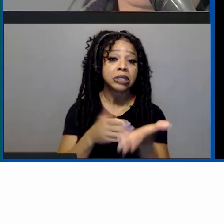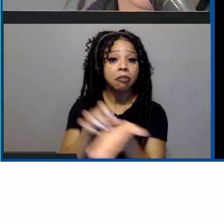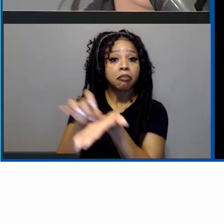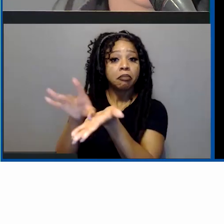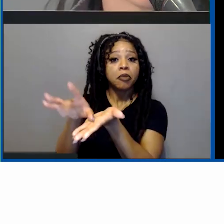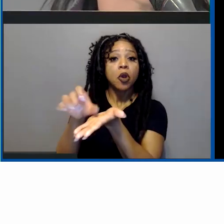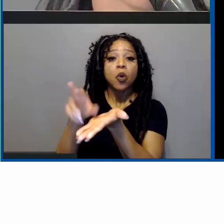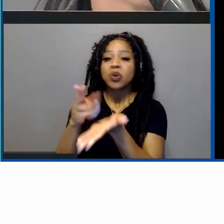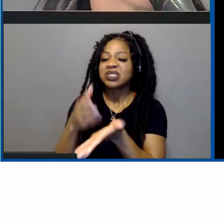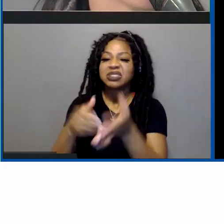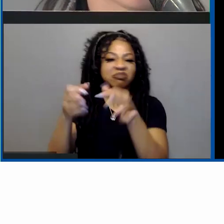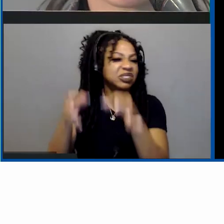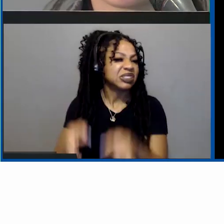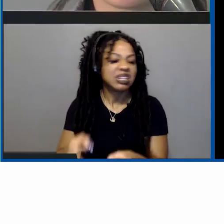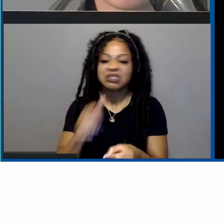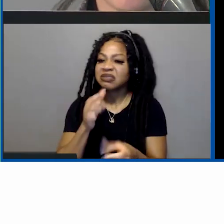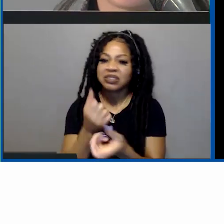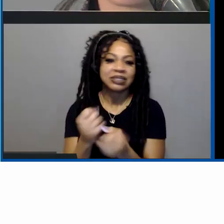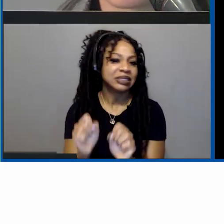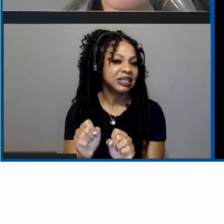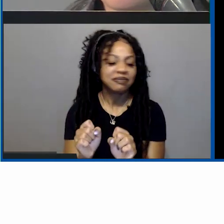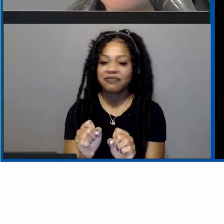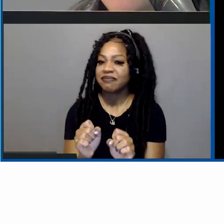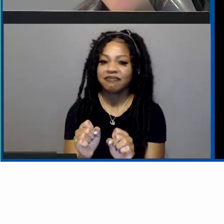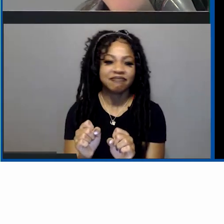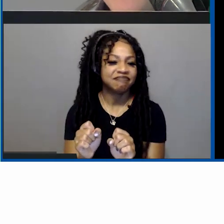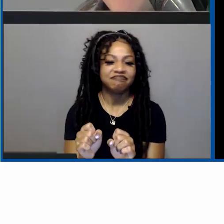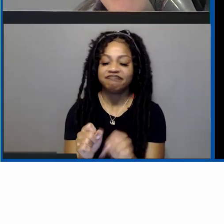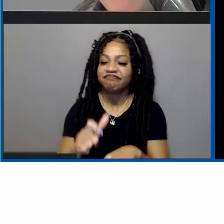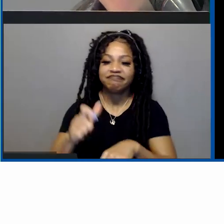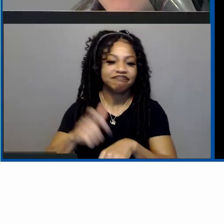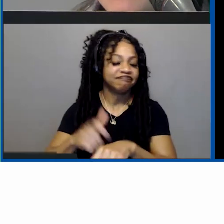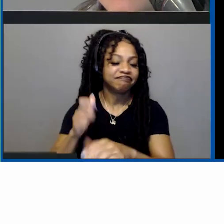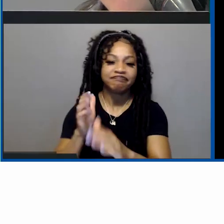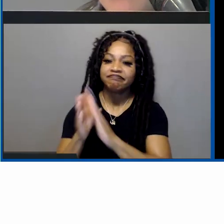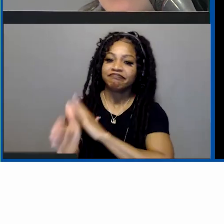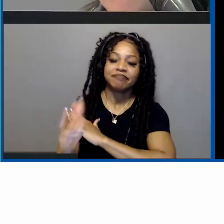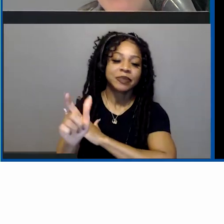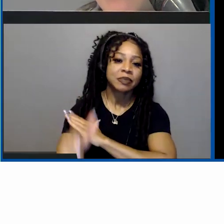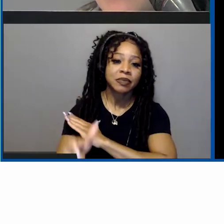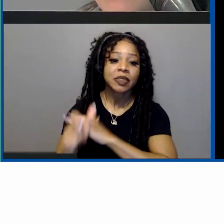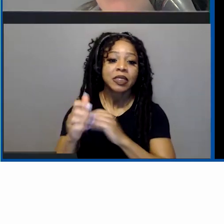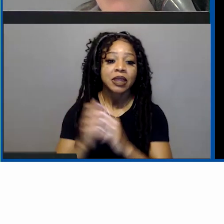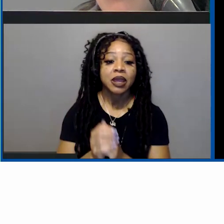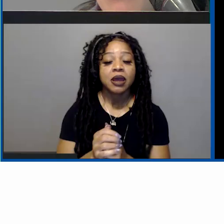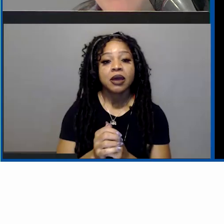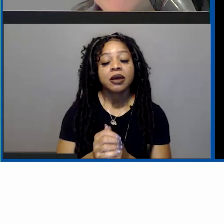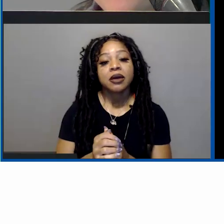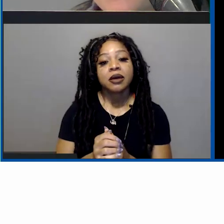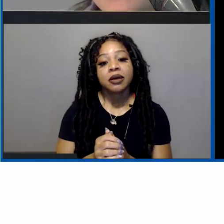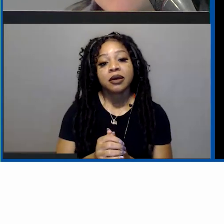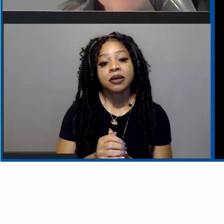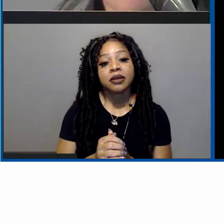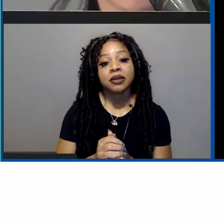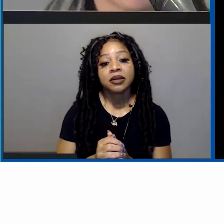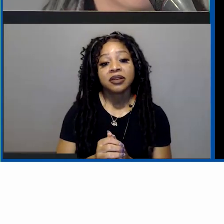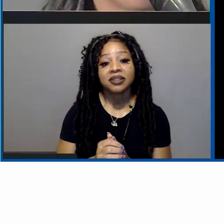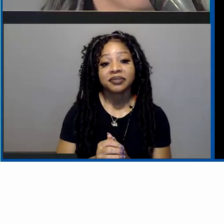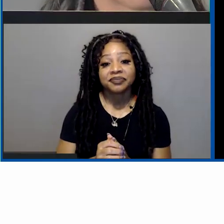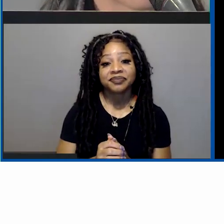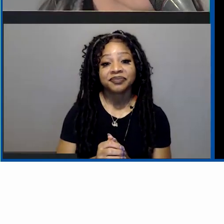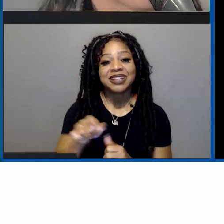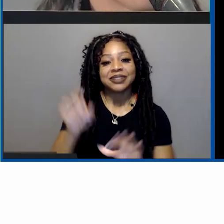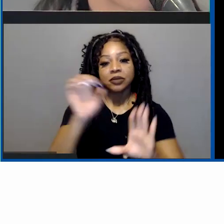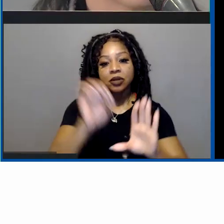people do it because of safety and security in the house, are the primary reasons that we hear about it. This is